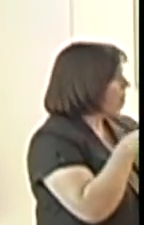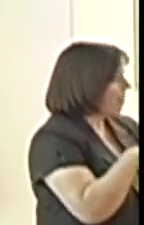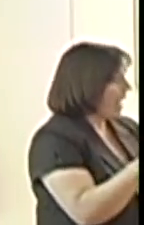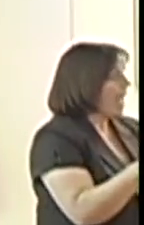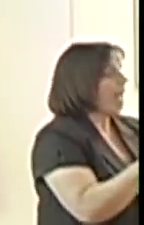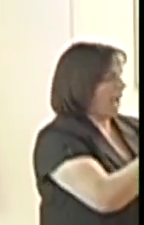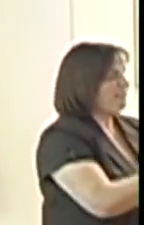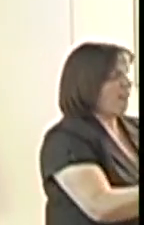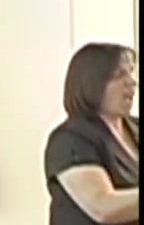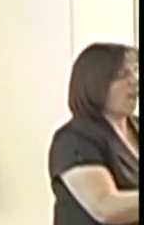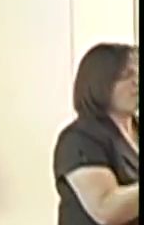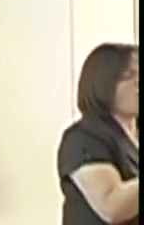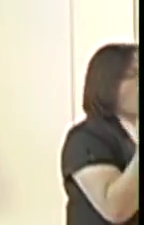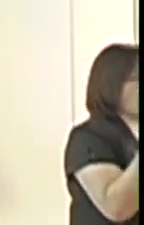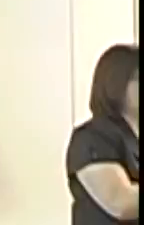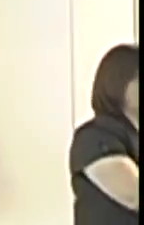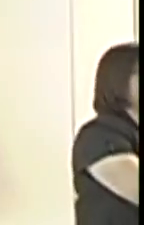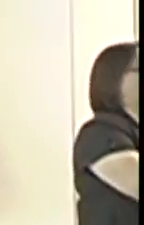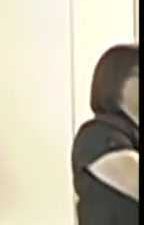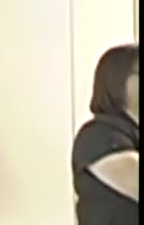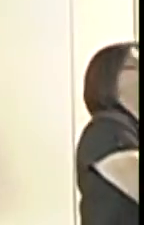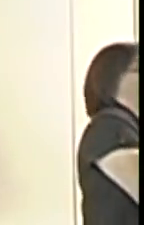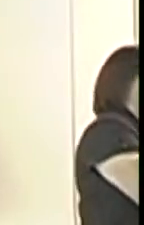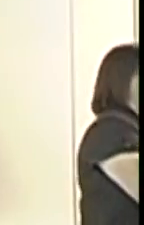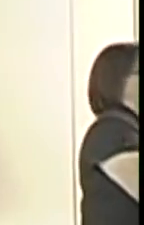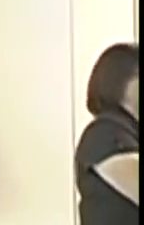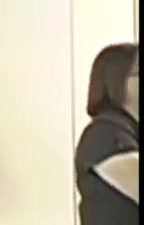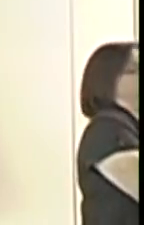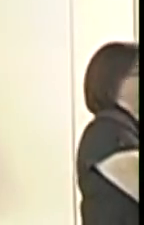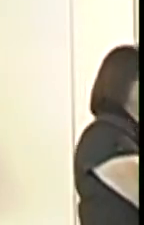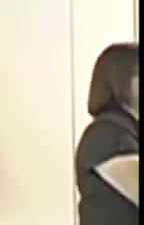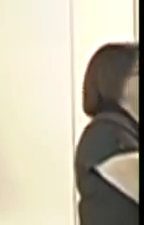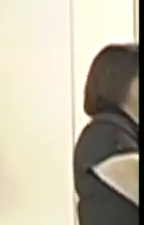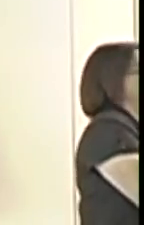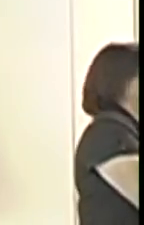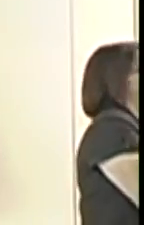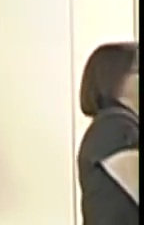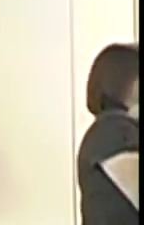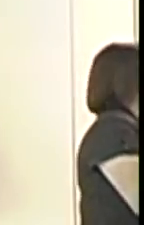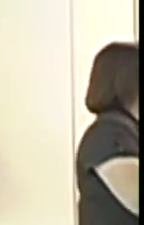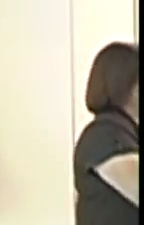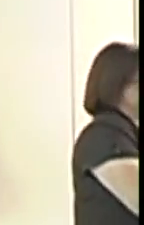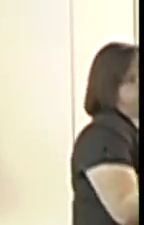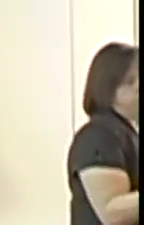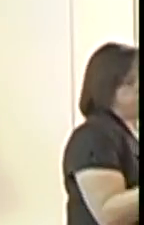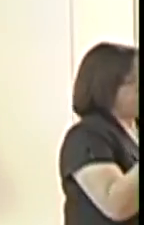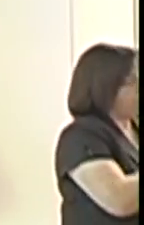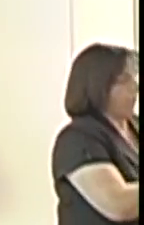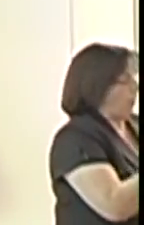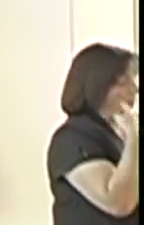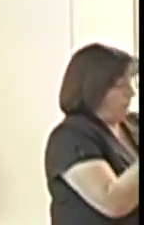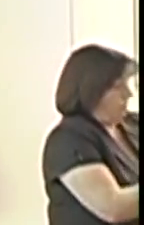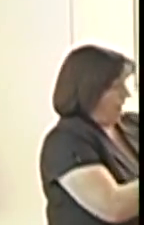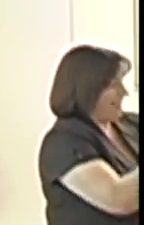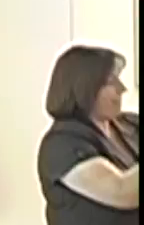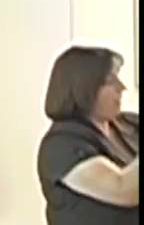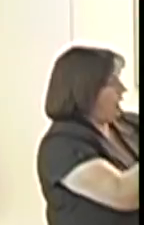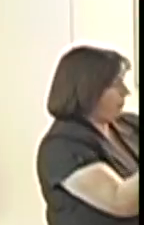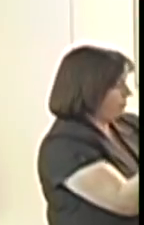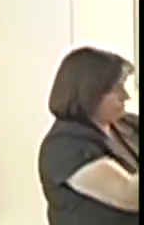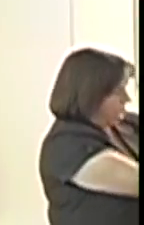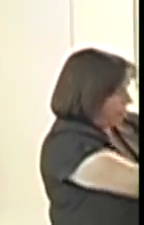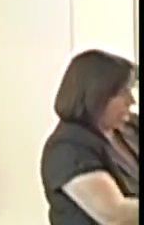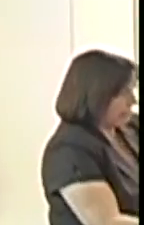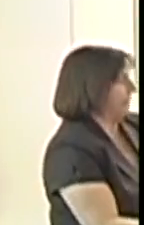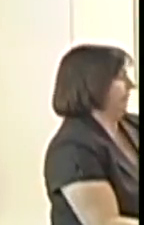proximalize. So the strong tendency in the data is for children to proximalize. So let me just show you